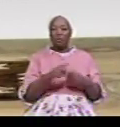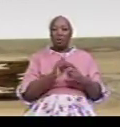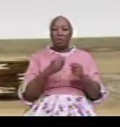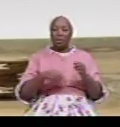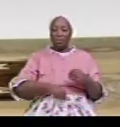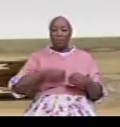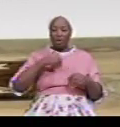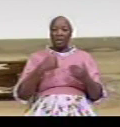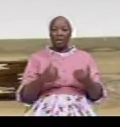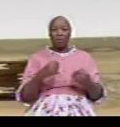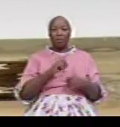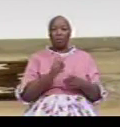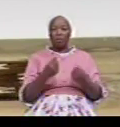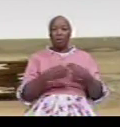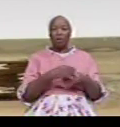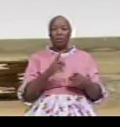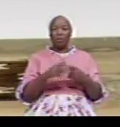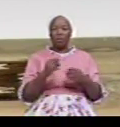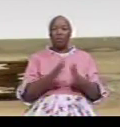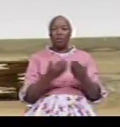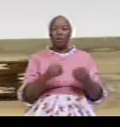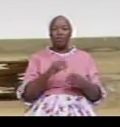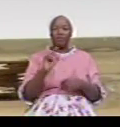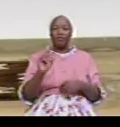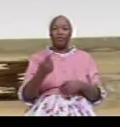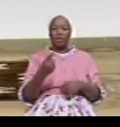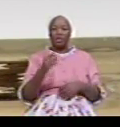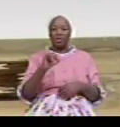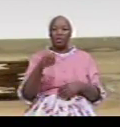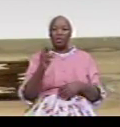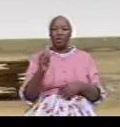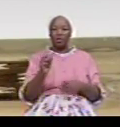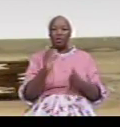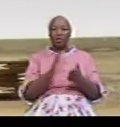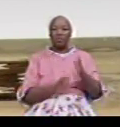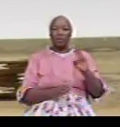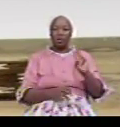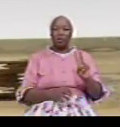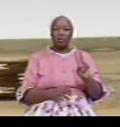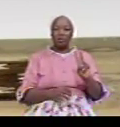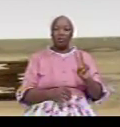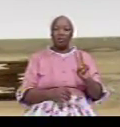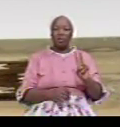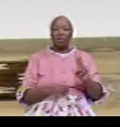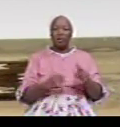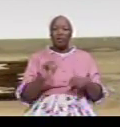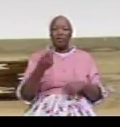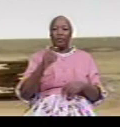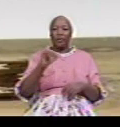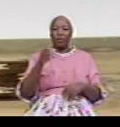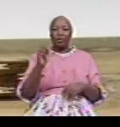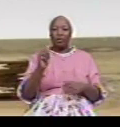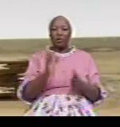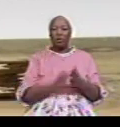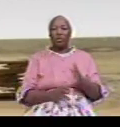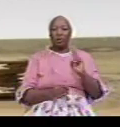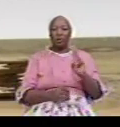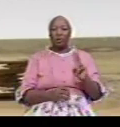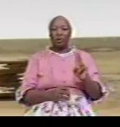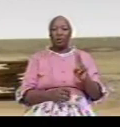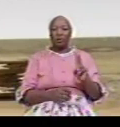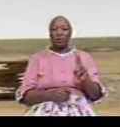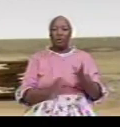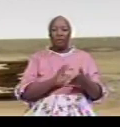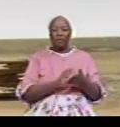chapter 2. 1 John chapter 2. Reading from verse